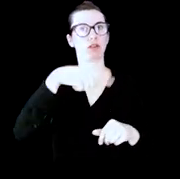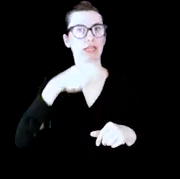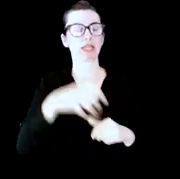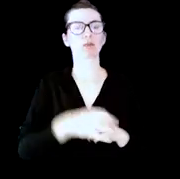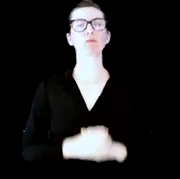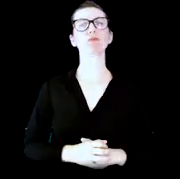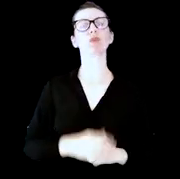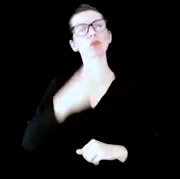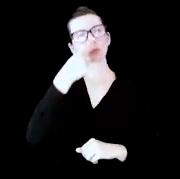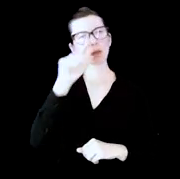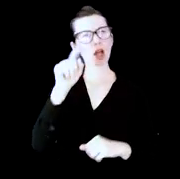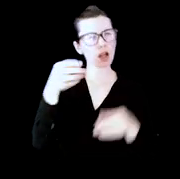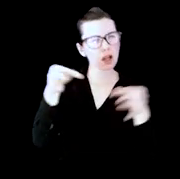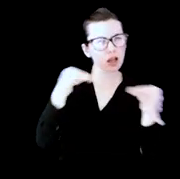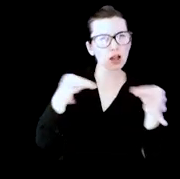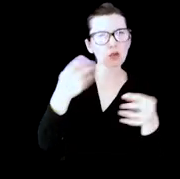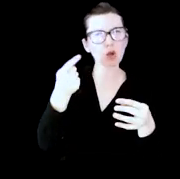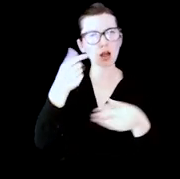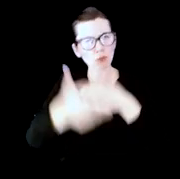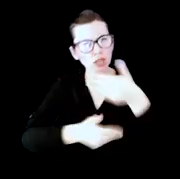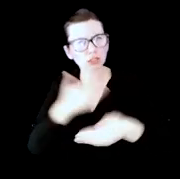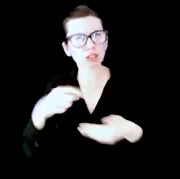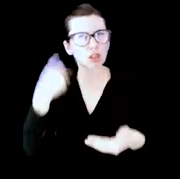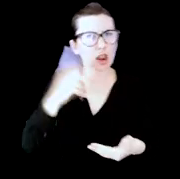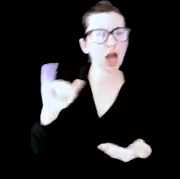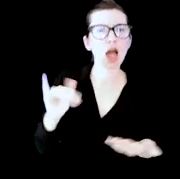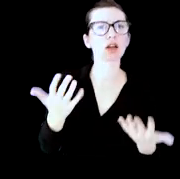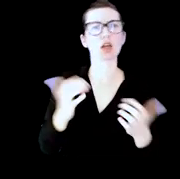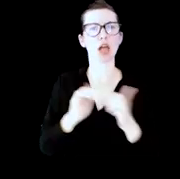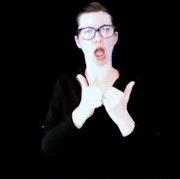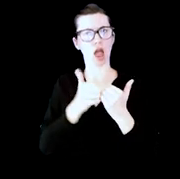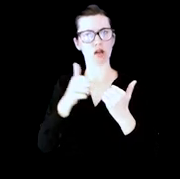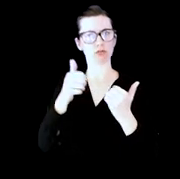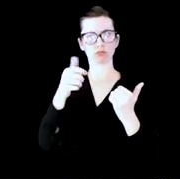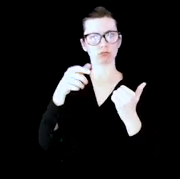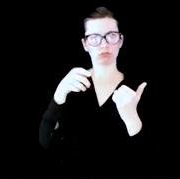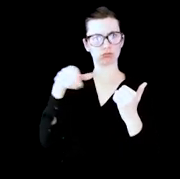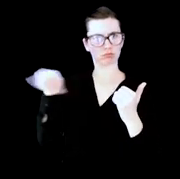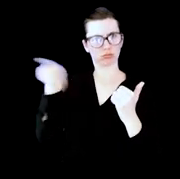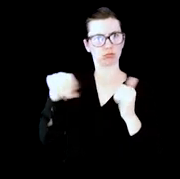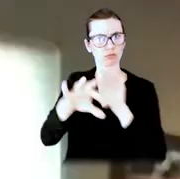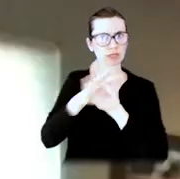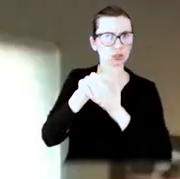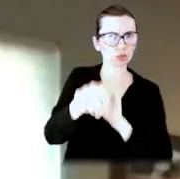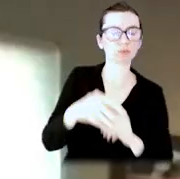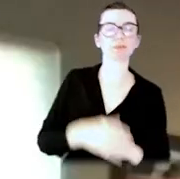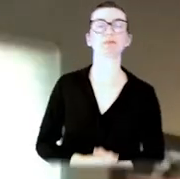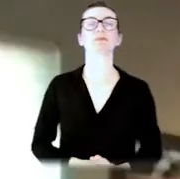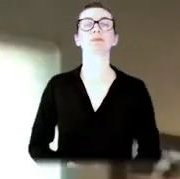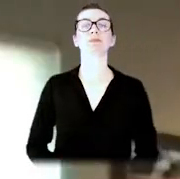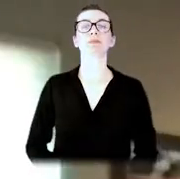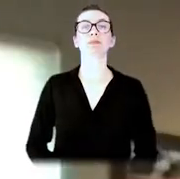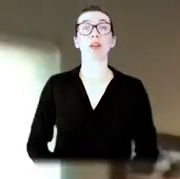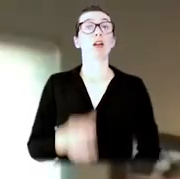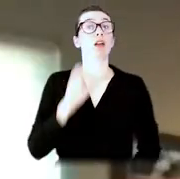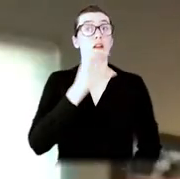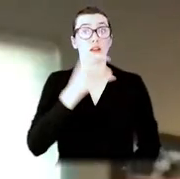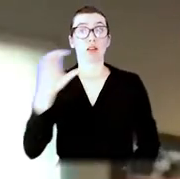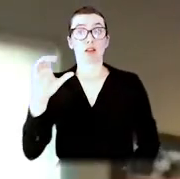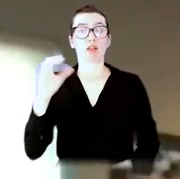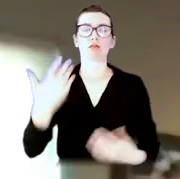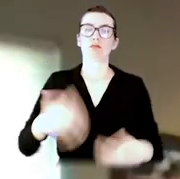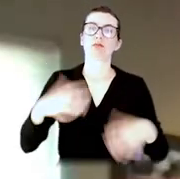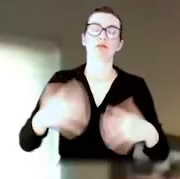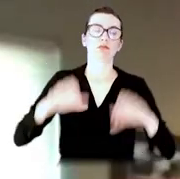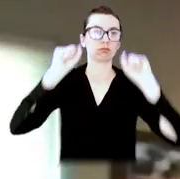the process was like and how you got selected? Well, Canine Companion for Independence is an amazing